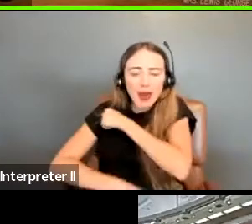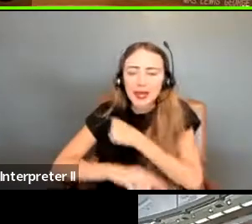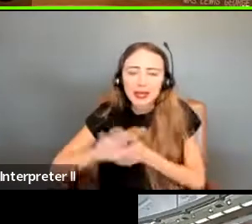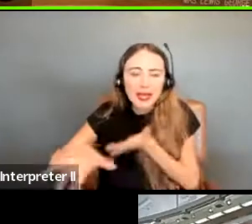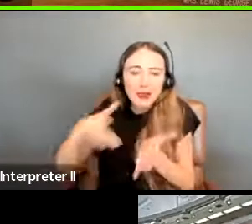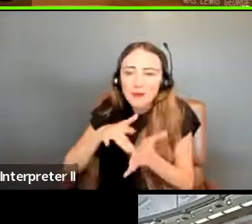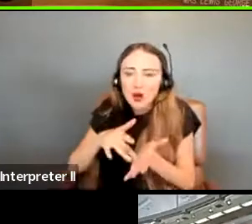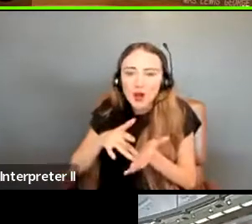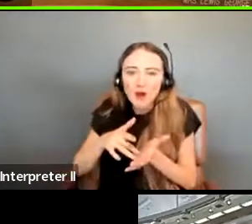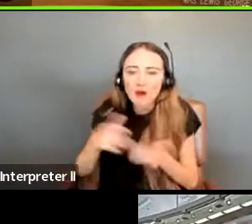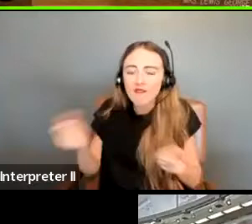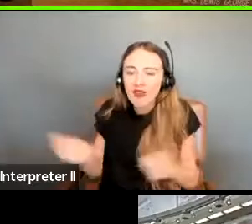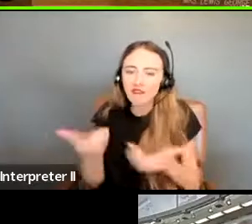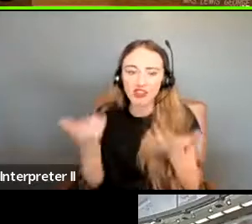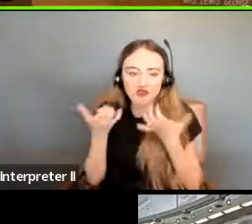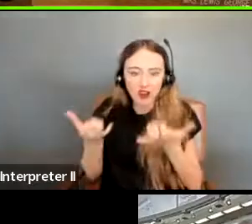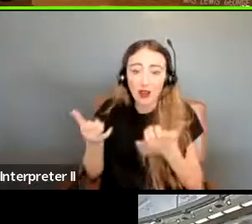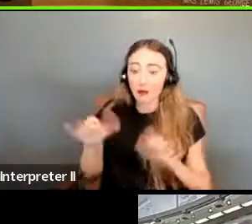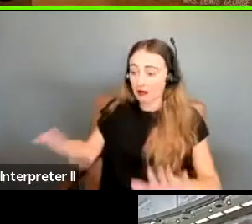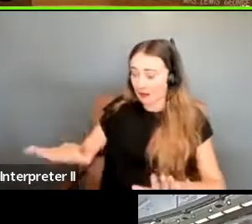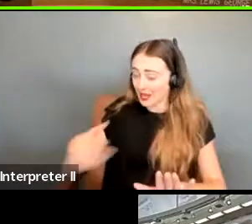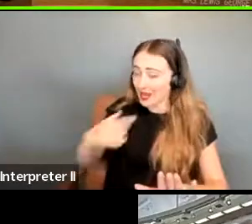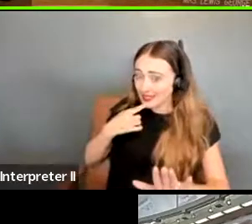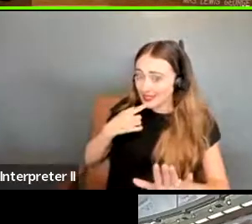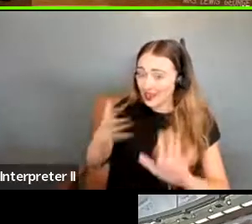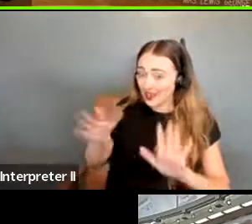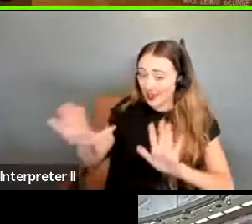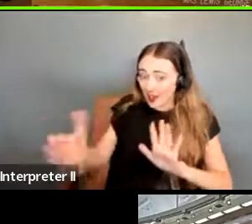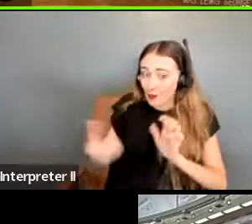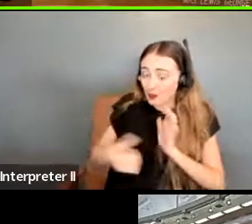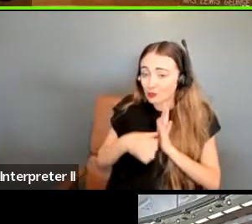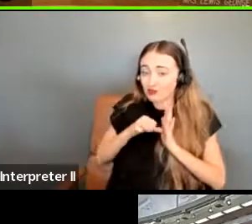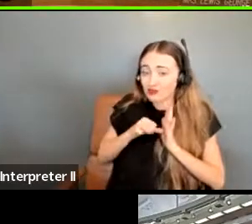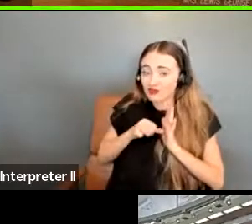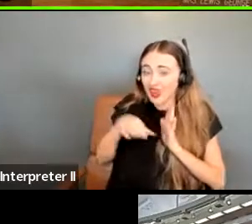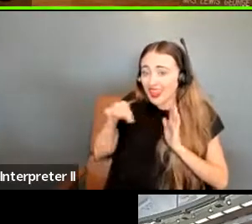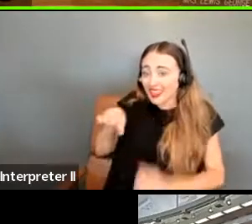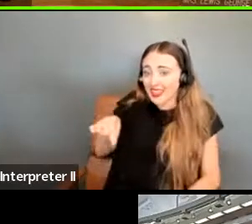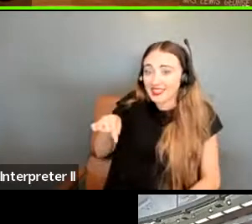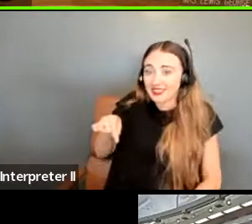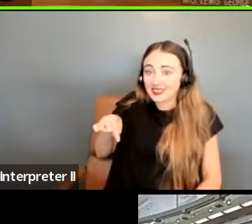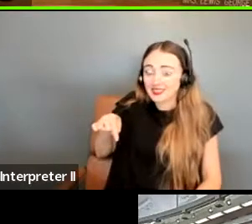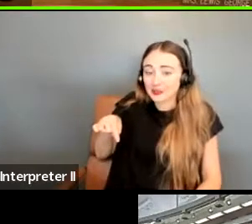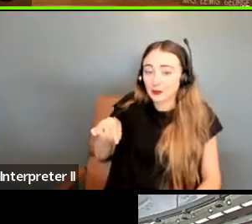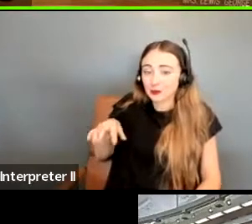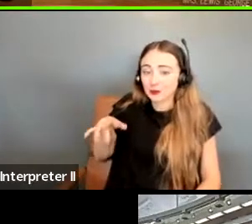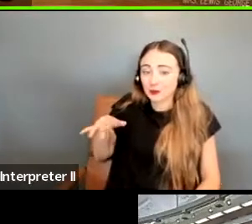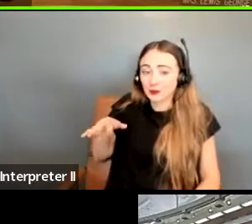of what we're going through? And I just want to underscore to folks that this is